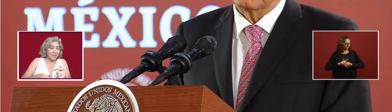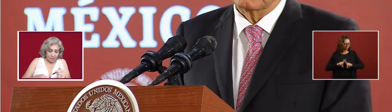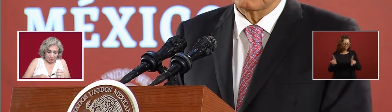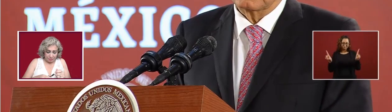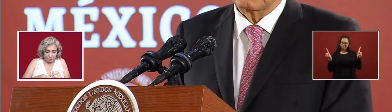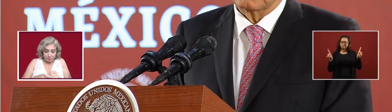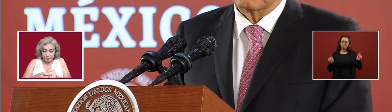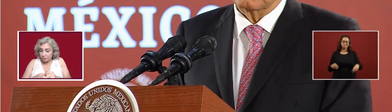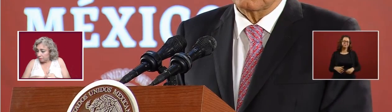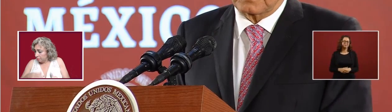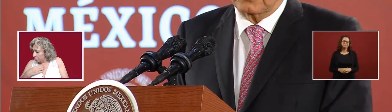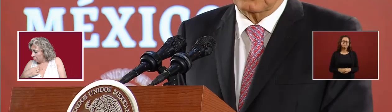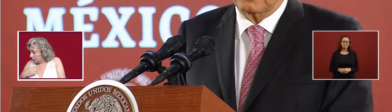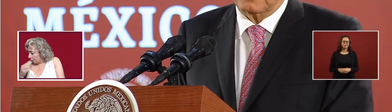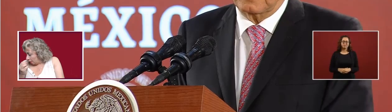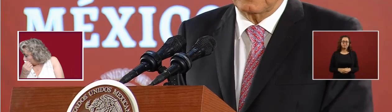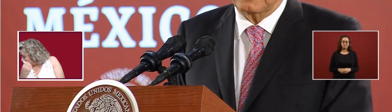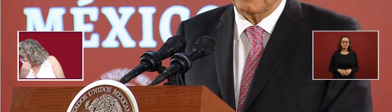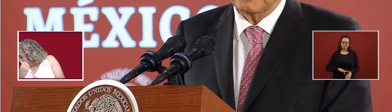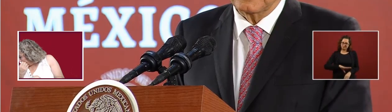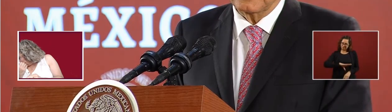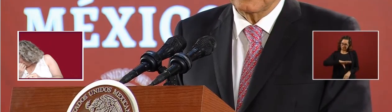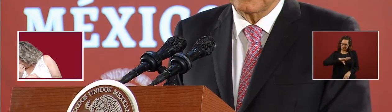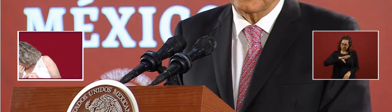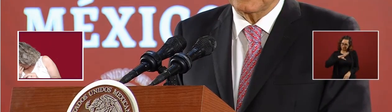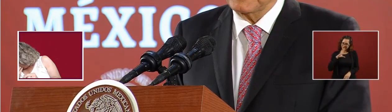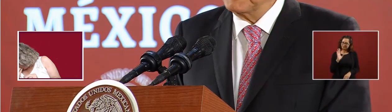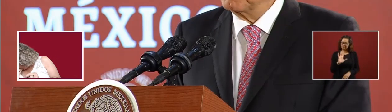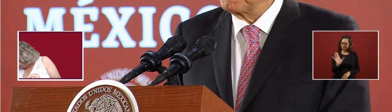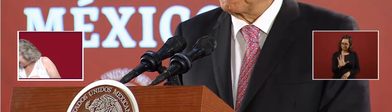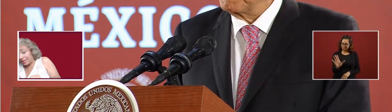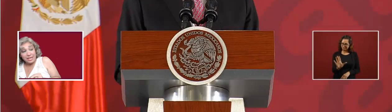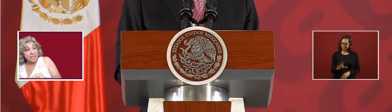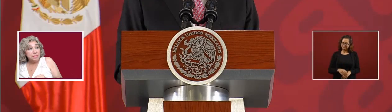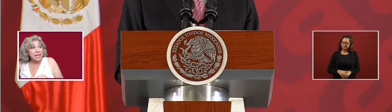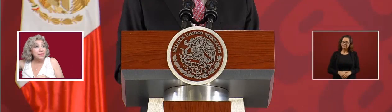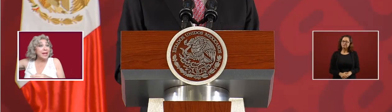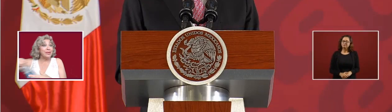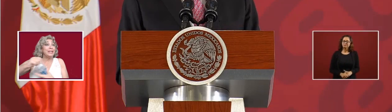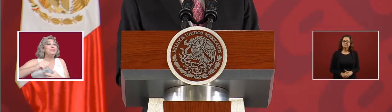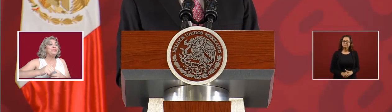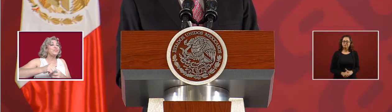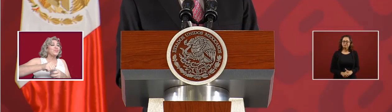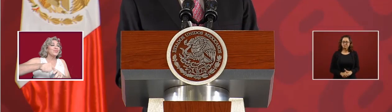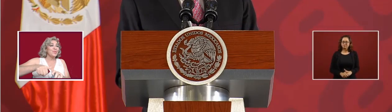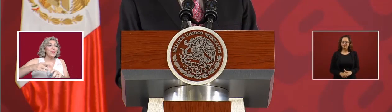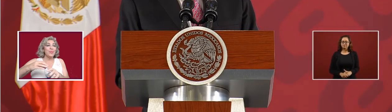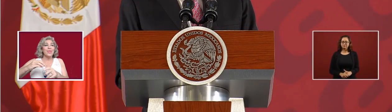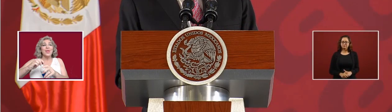We're not the same, because that does make him angry.